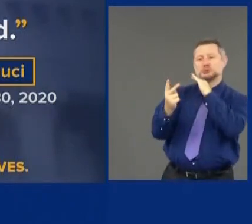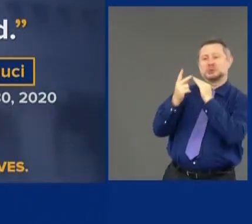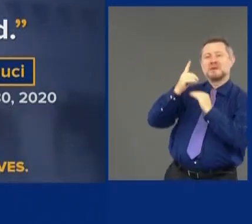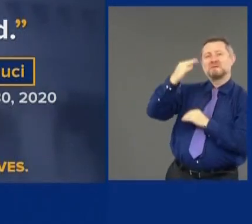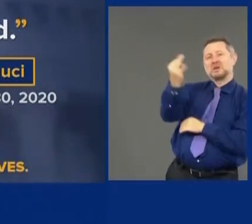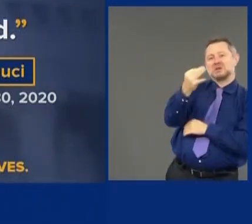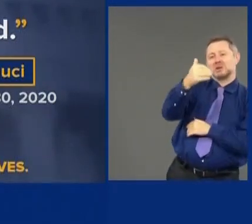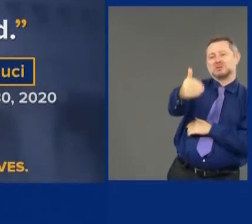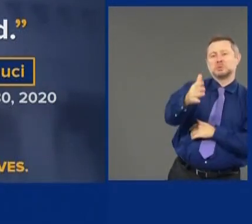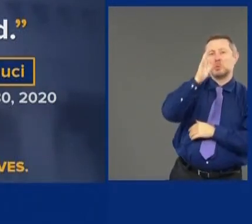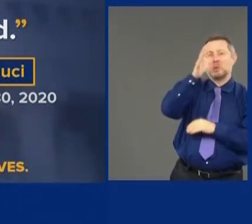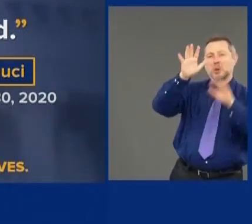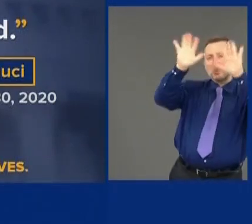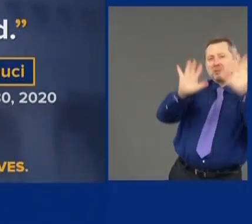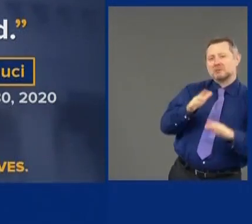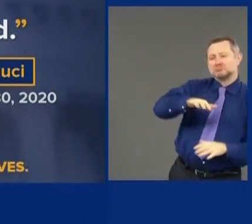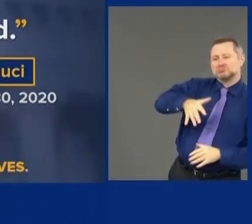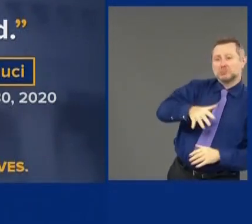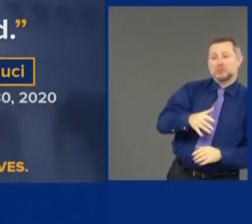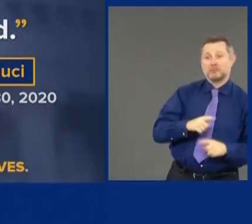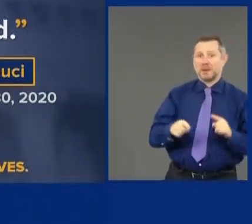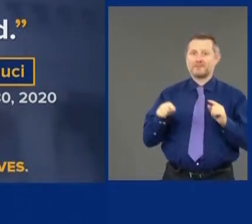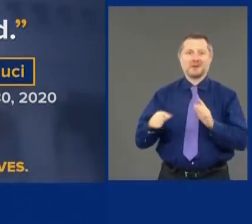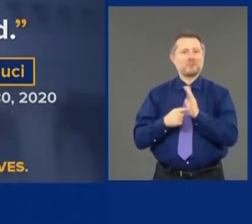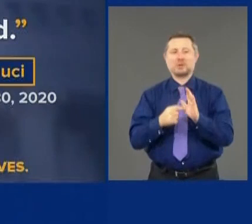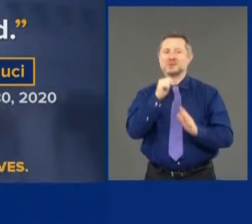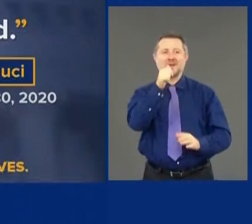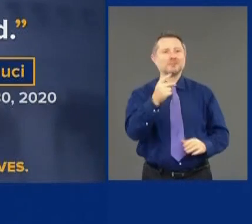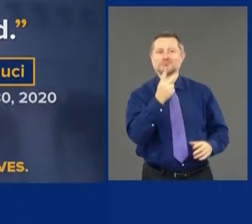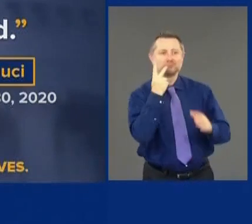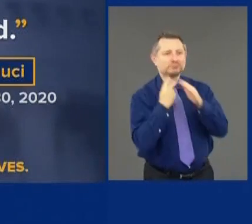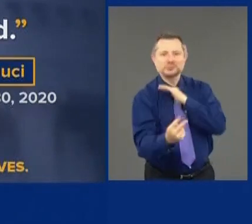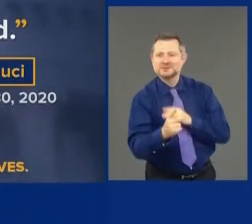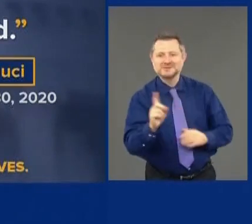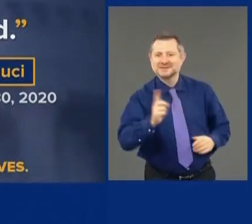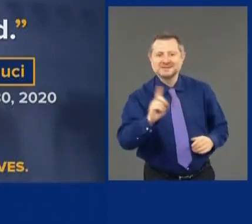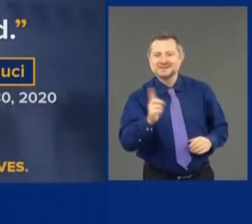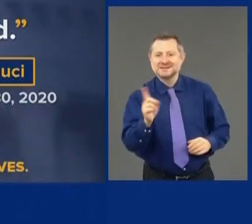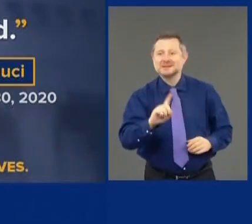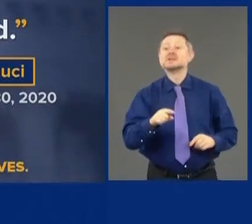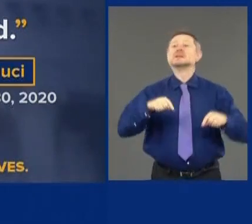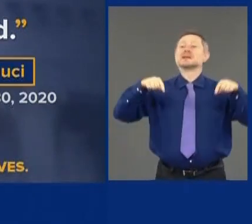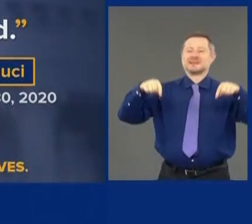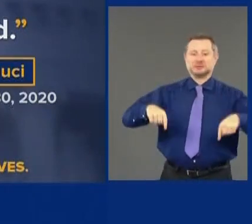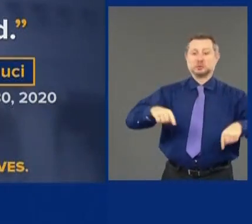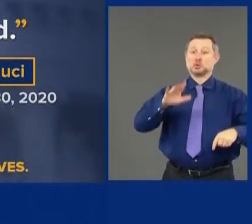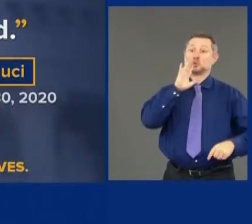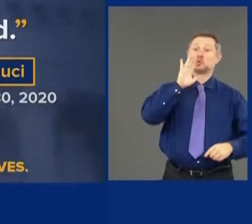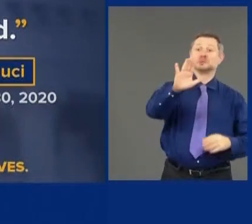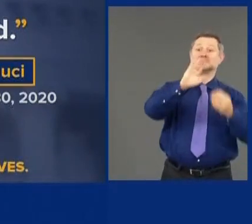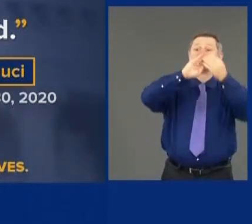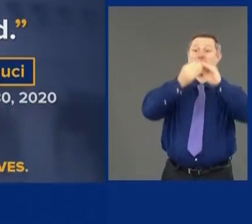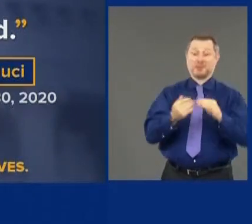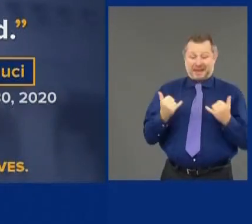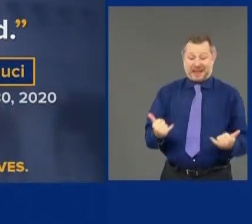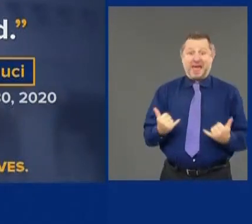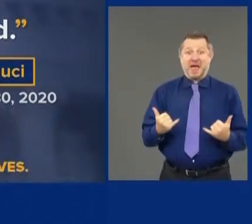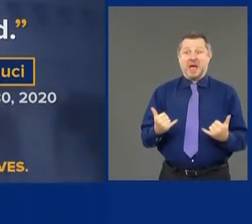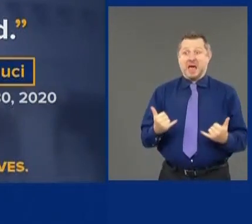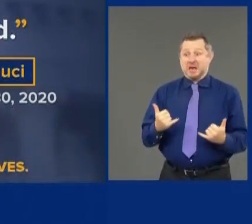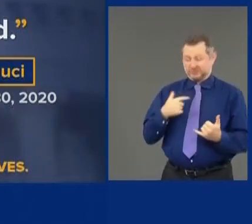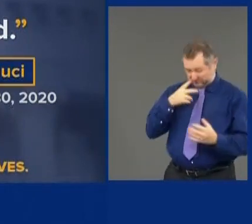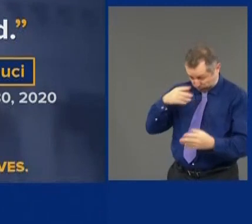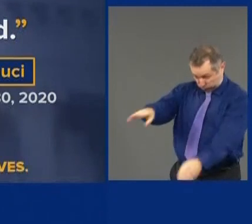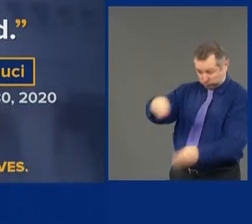what these projections do. They say, given your numbers today, if you just factor